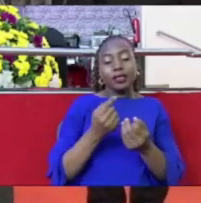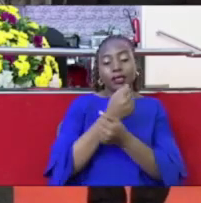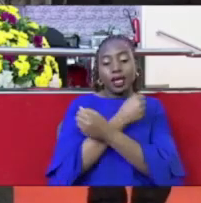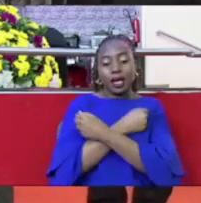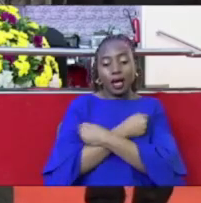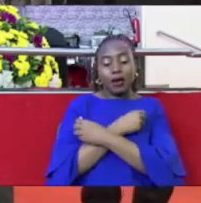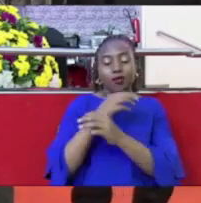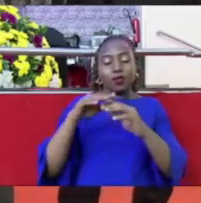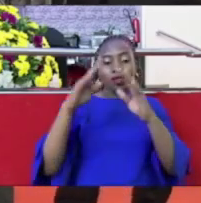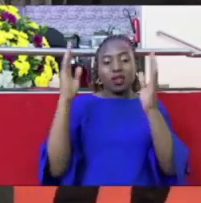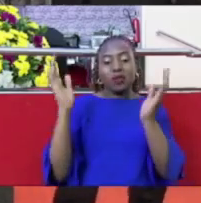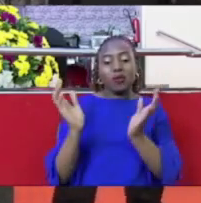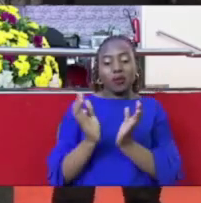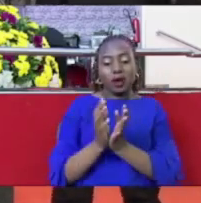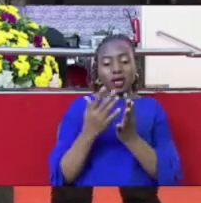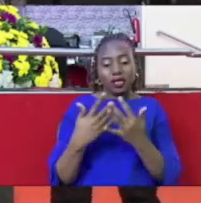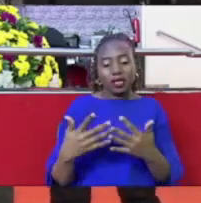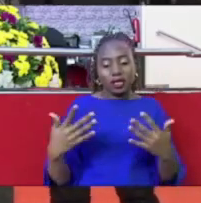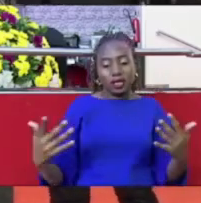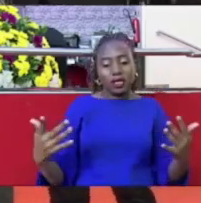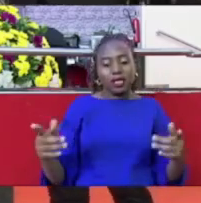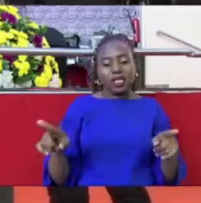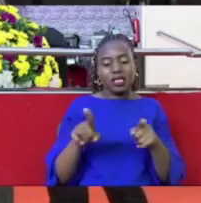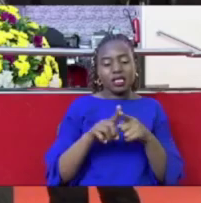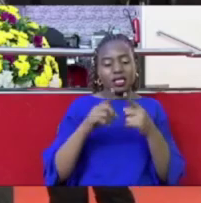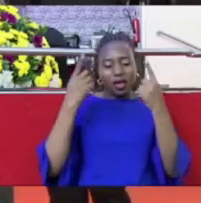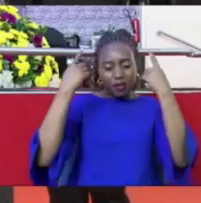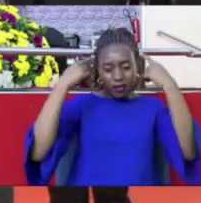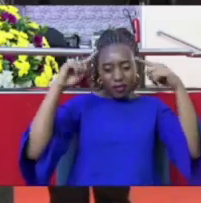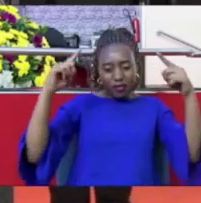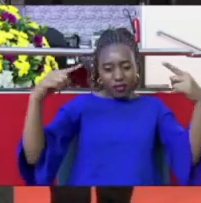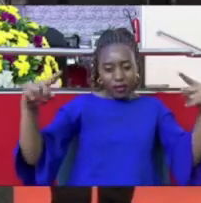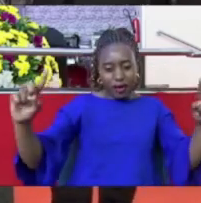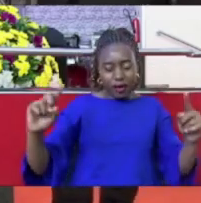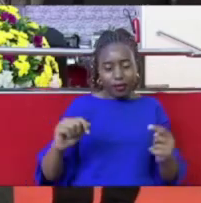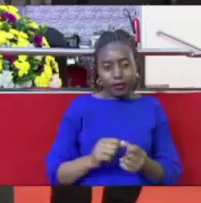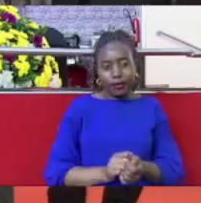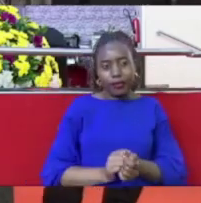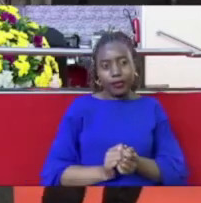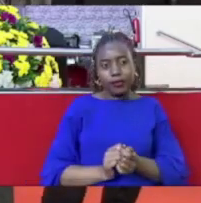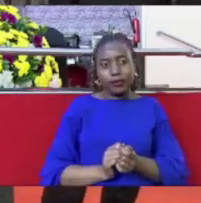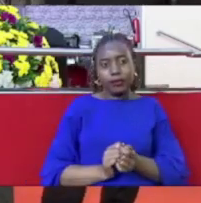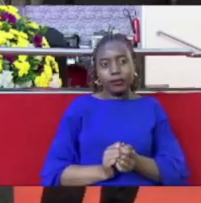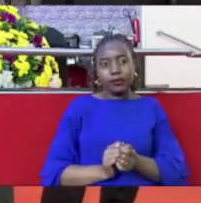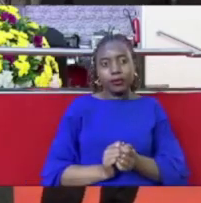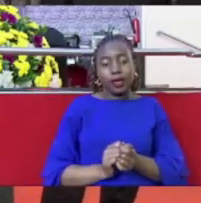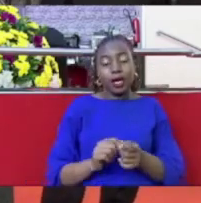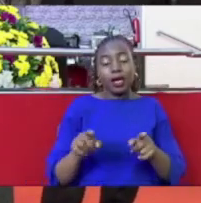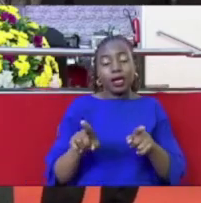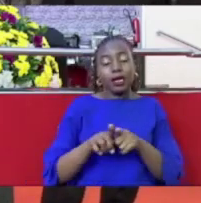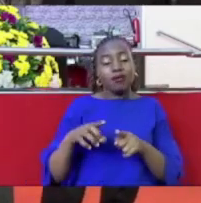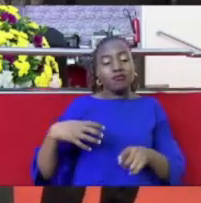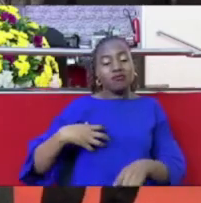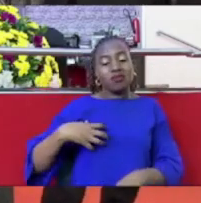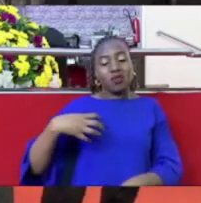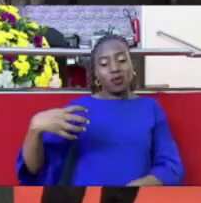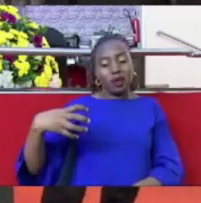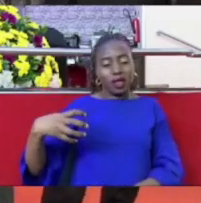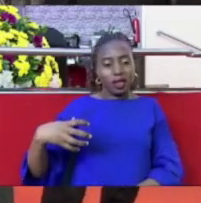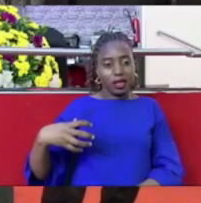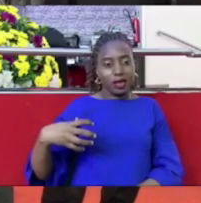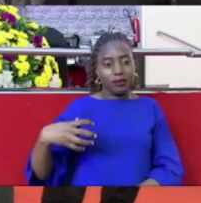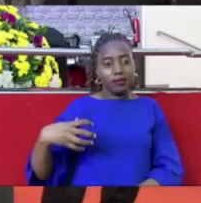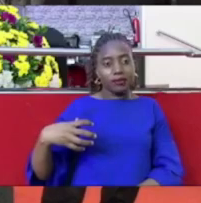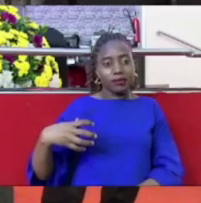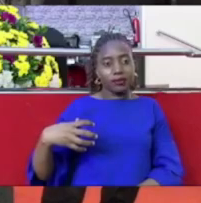kupenda utukufu hapa duniani. And fame. Na umaarufu. And wealth. Na mali. Now,